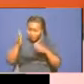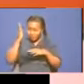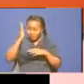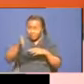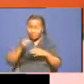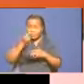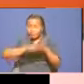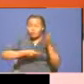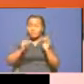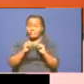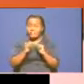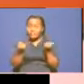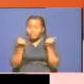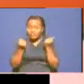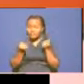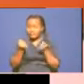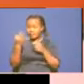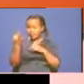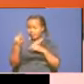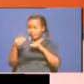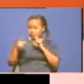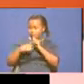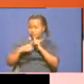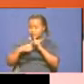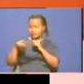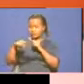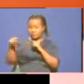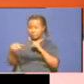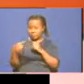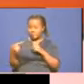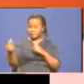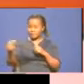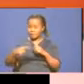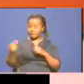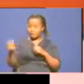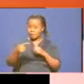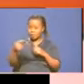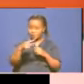happens, the 36,000 that happens every month, plus remember